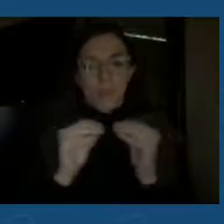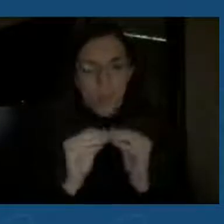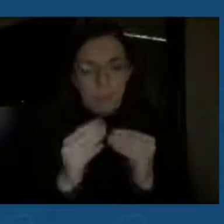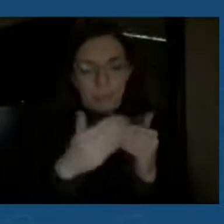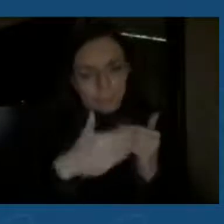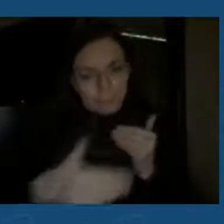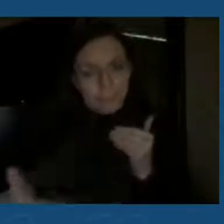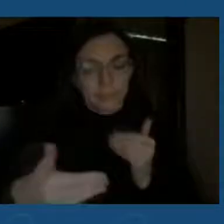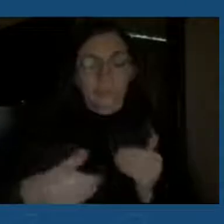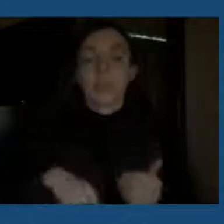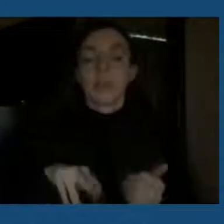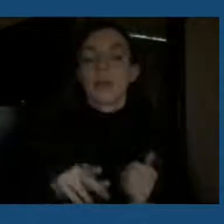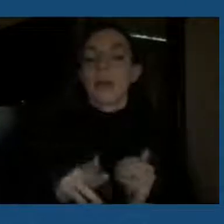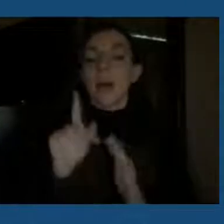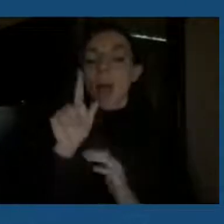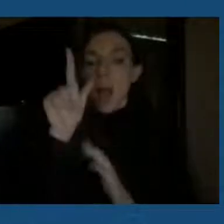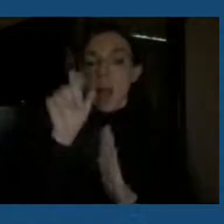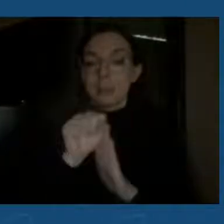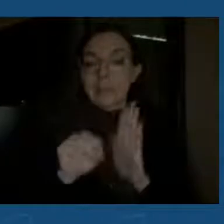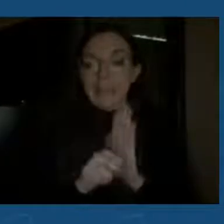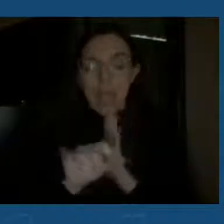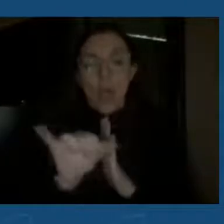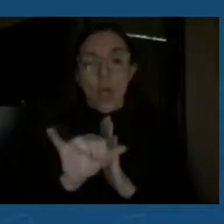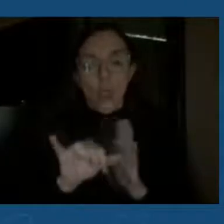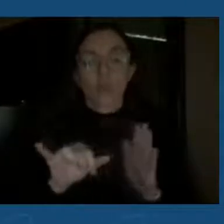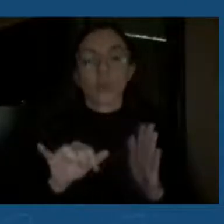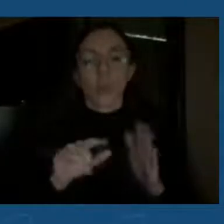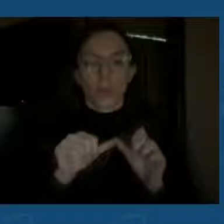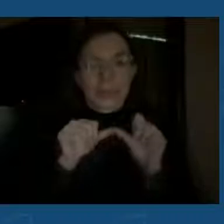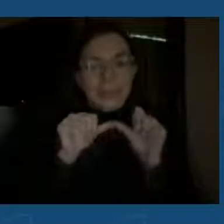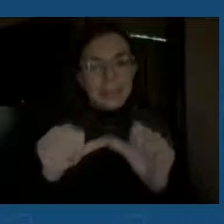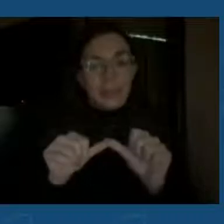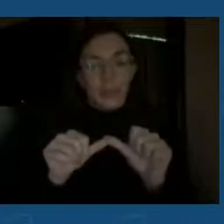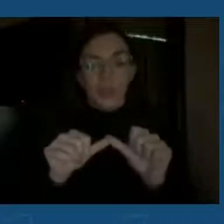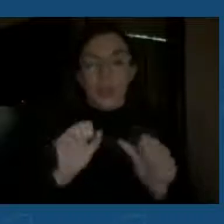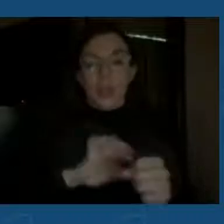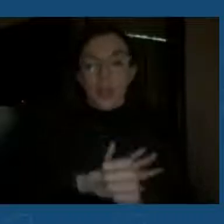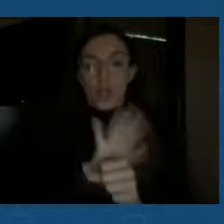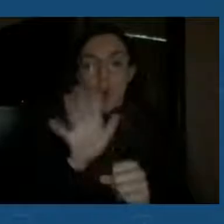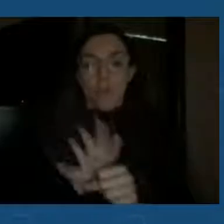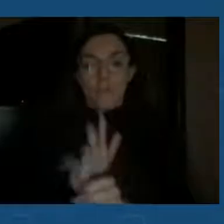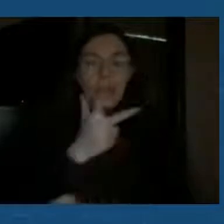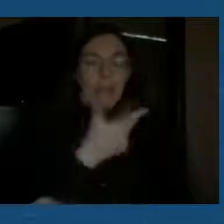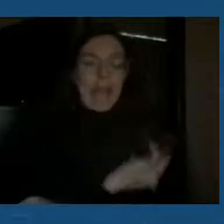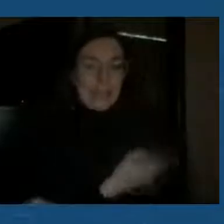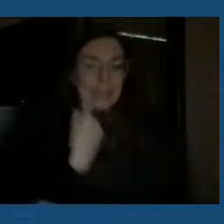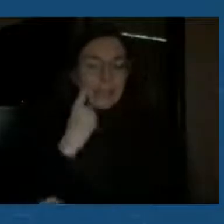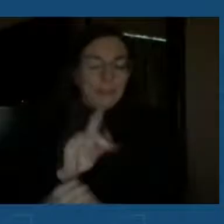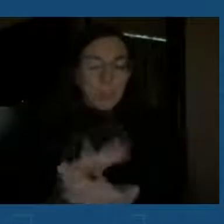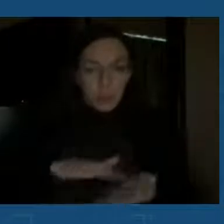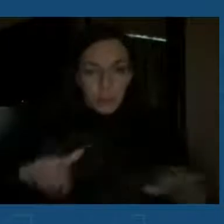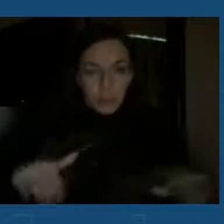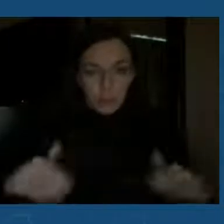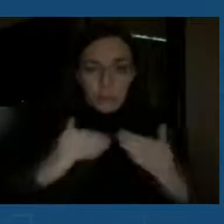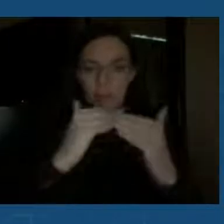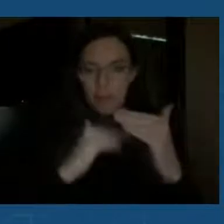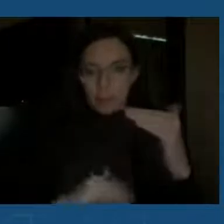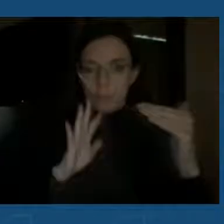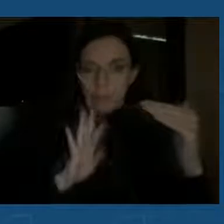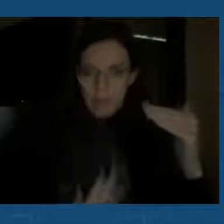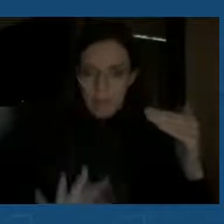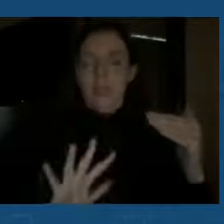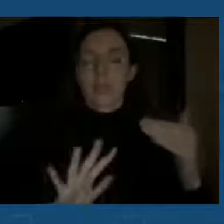Upstate's also continuing COVID vaccine trials for children. As you know, the under 5 are still unprotected. Awaiting